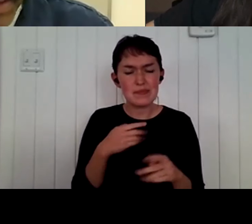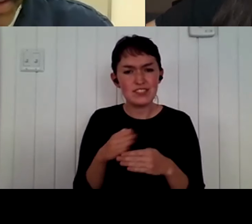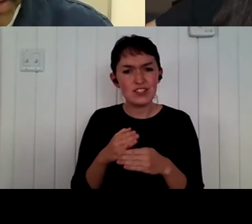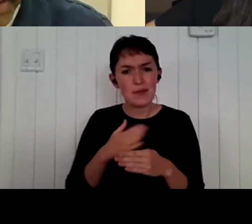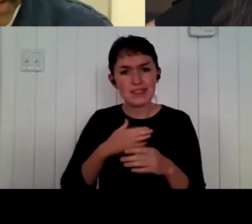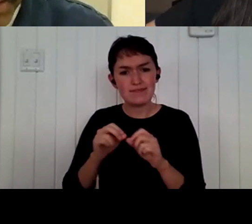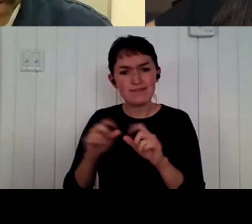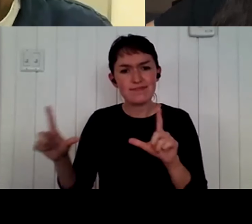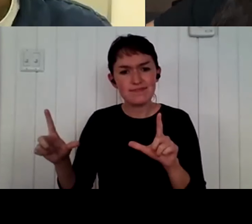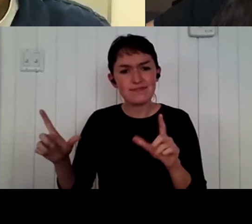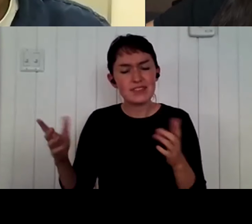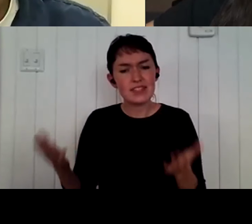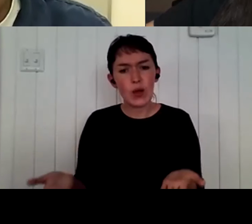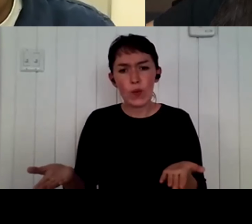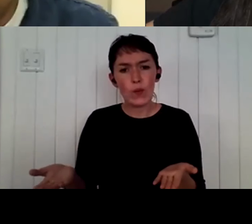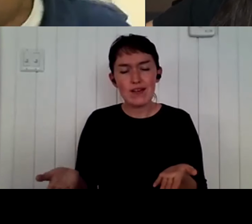screen. So,